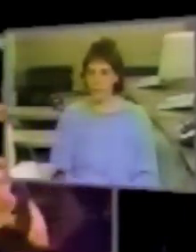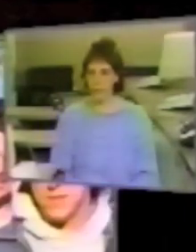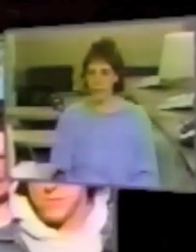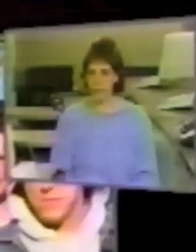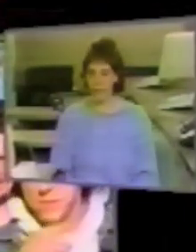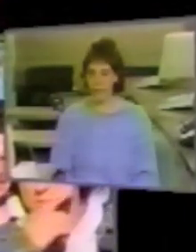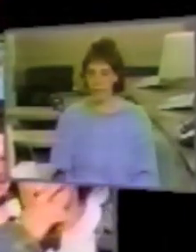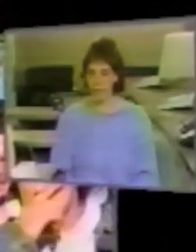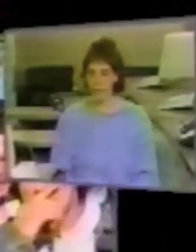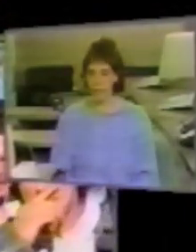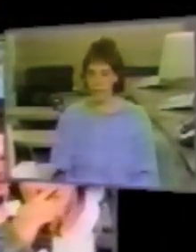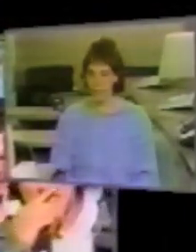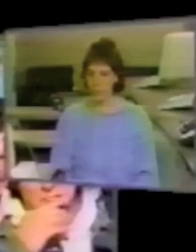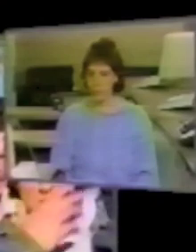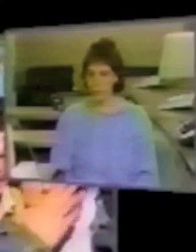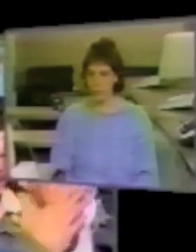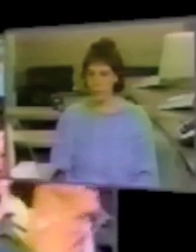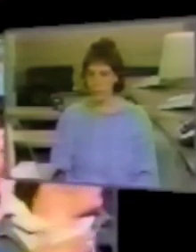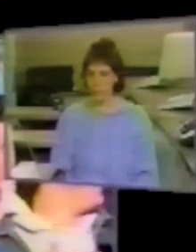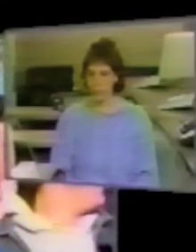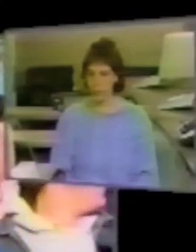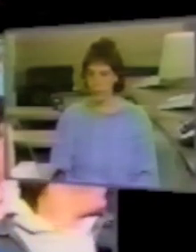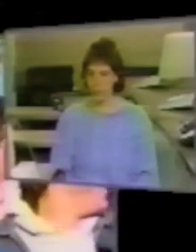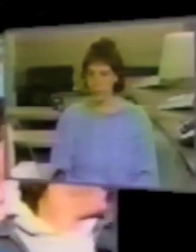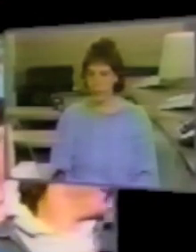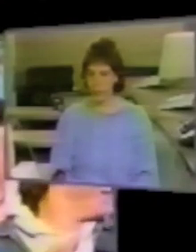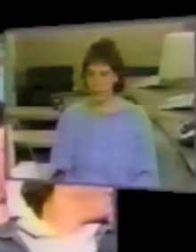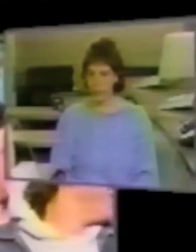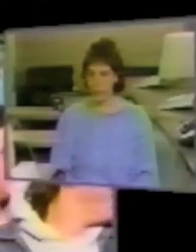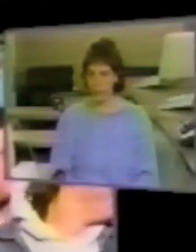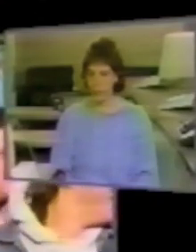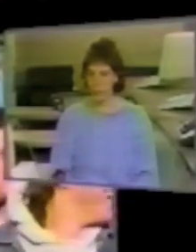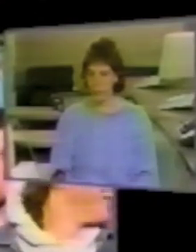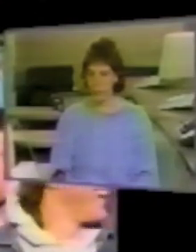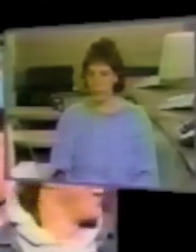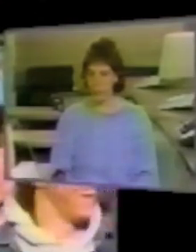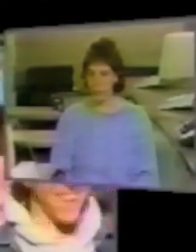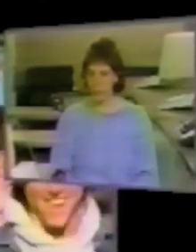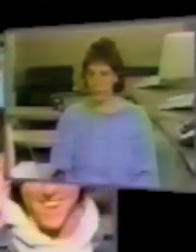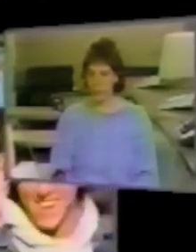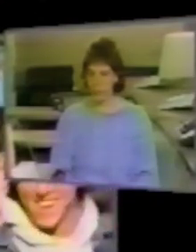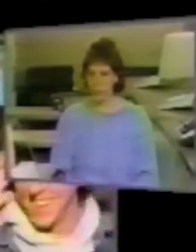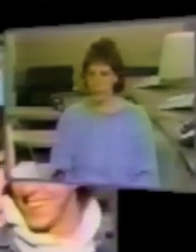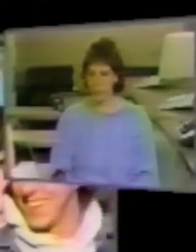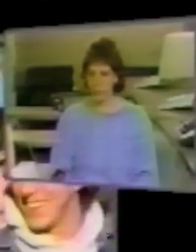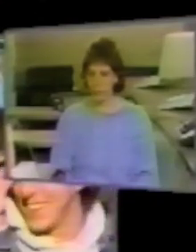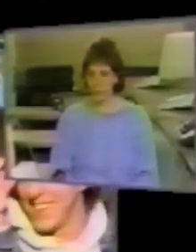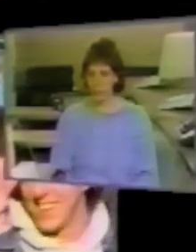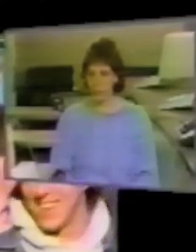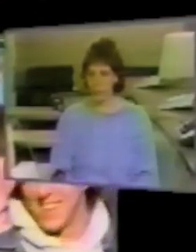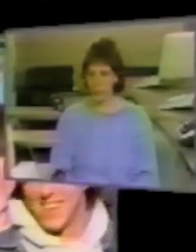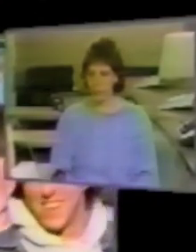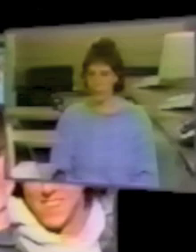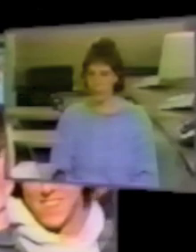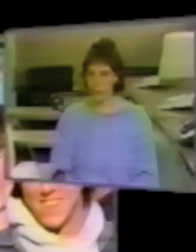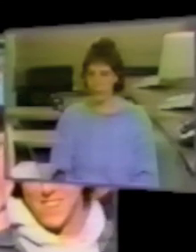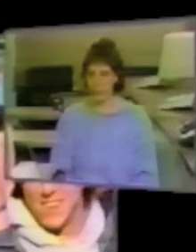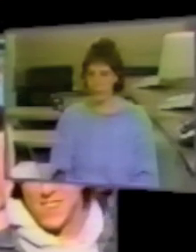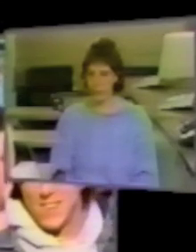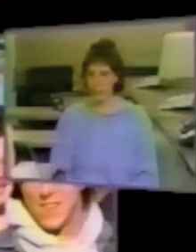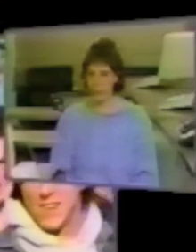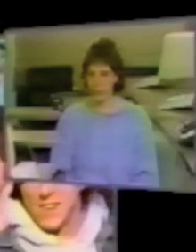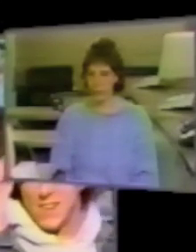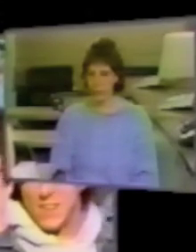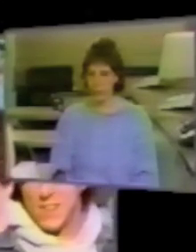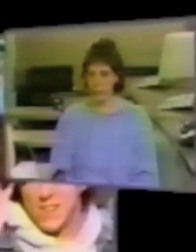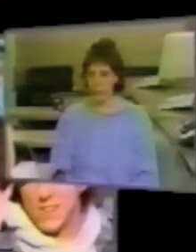It's very important to our school because When we see Gallaudet having a